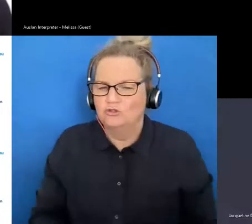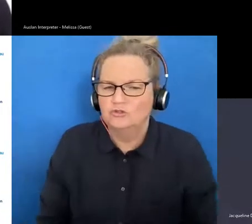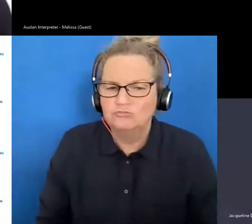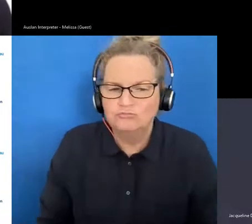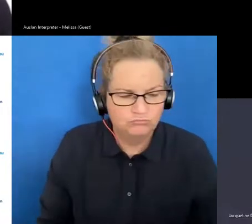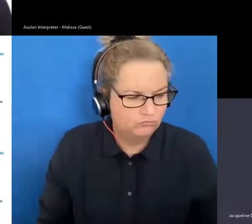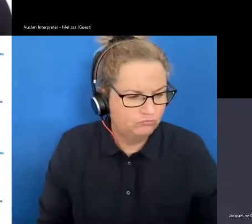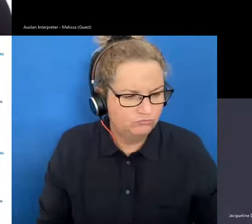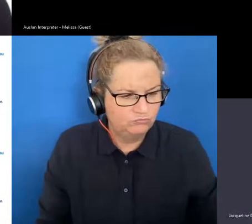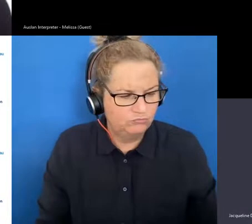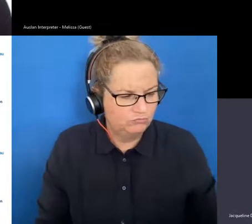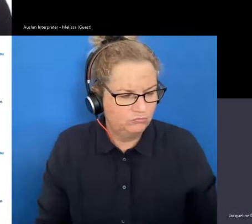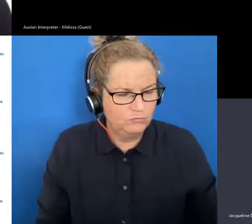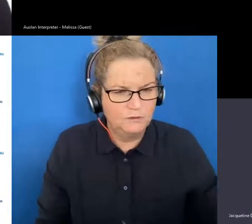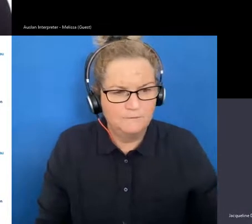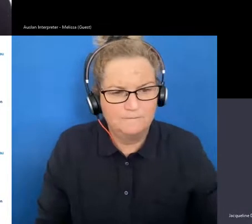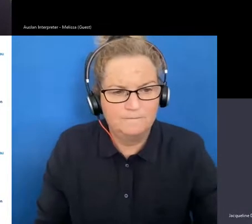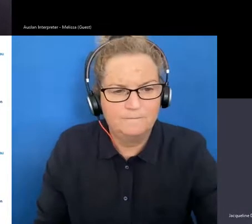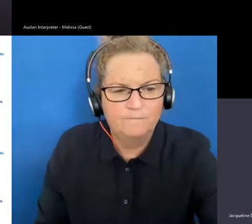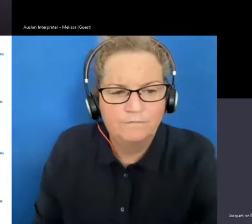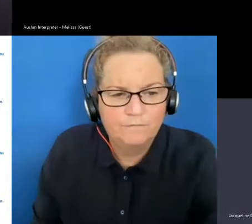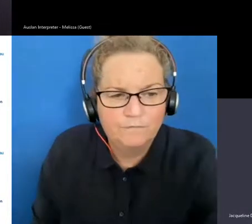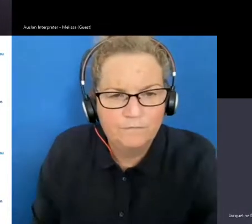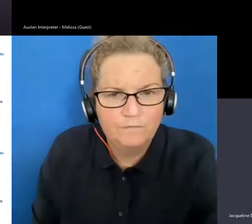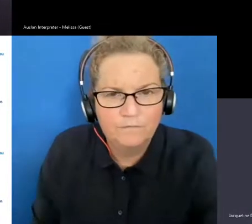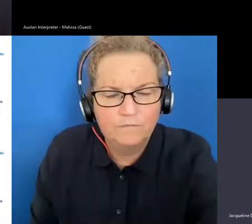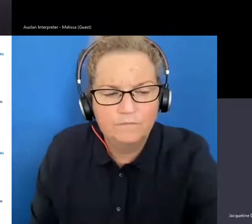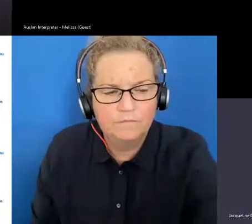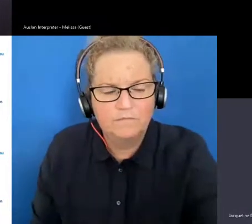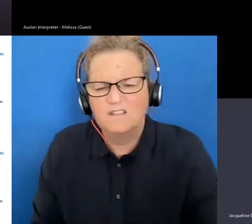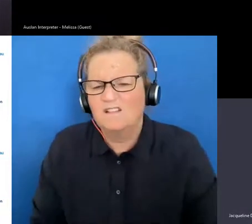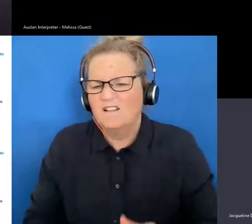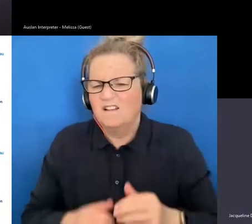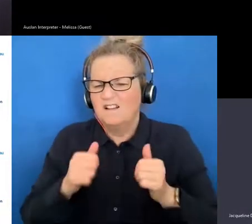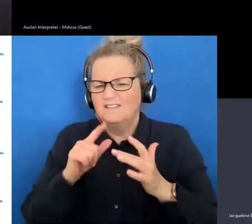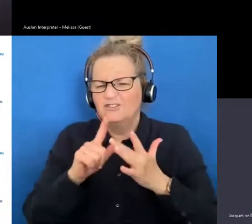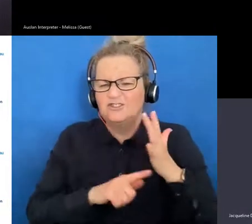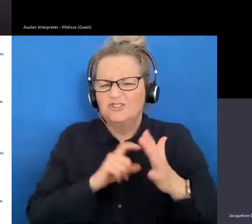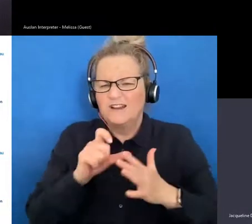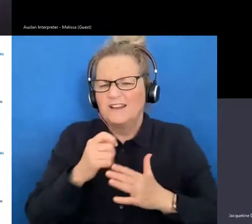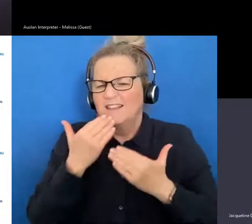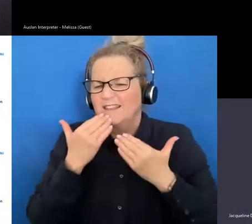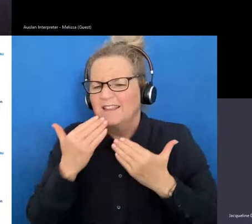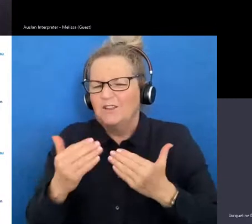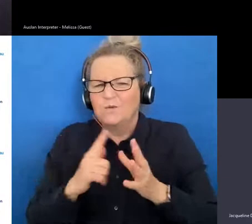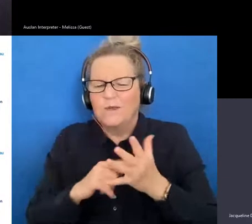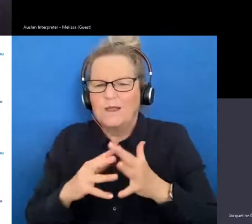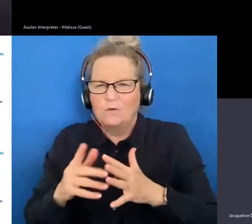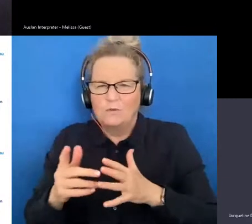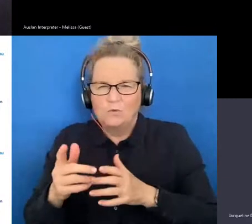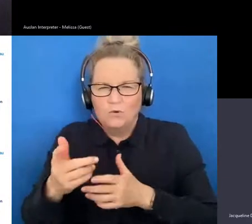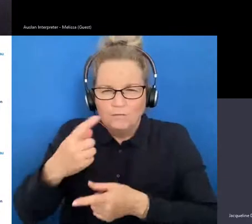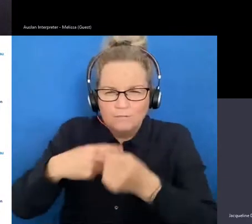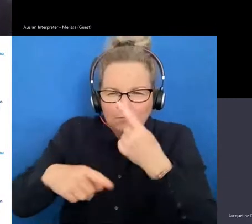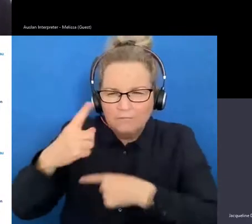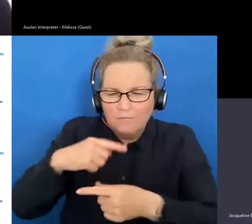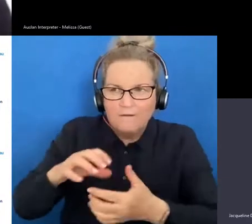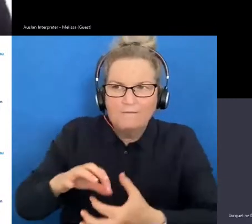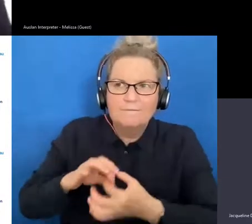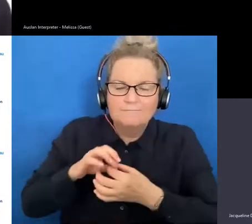Fantastic. Thanks, Andrew. And there was a few things, you know, as a manager myself, a few things that really resonated with me, and that's